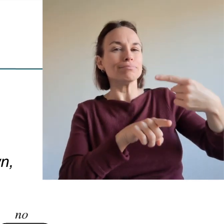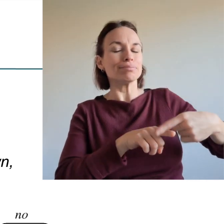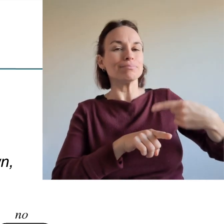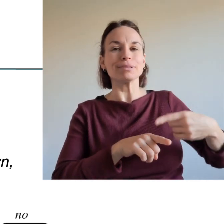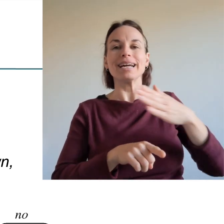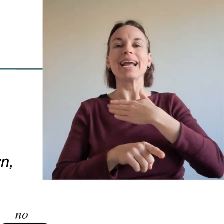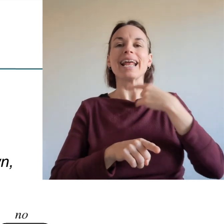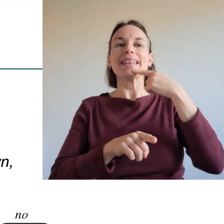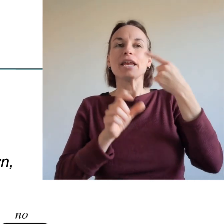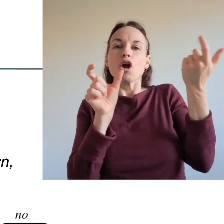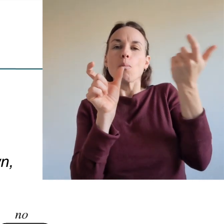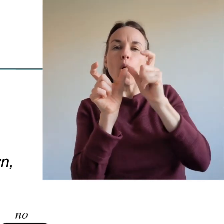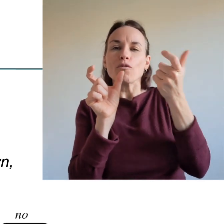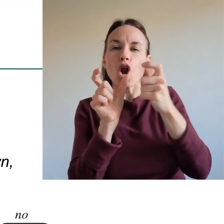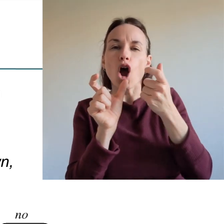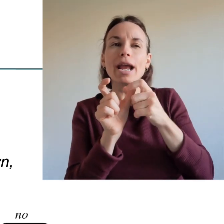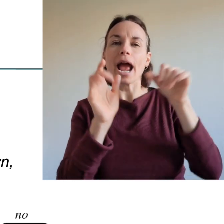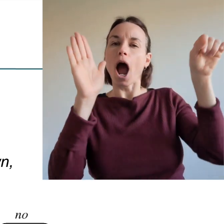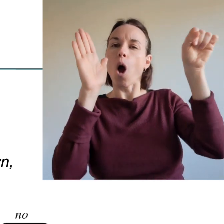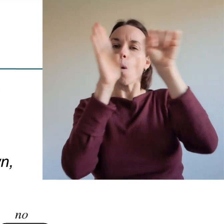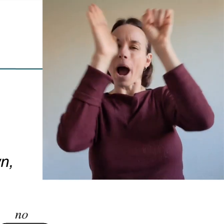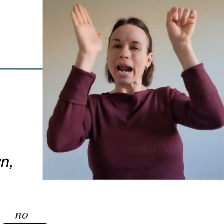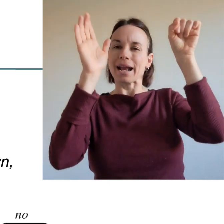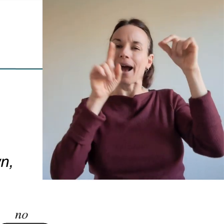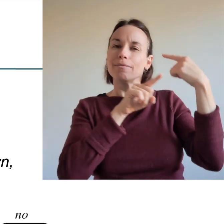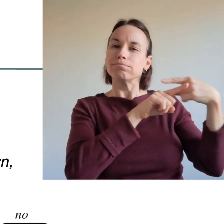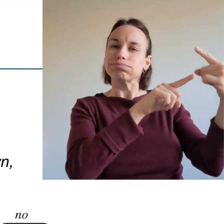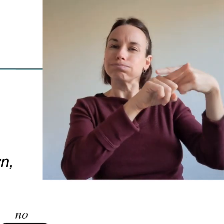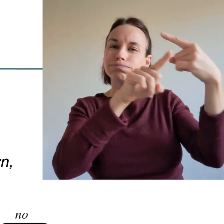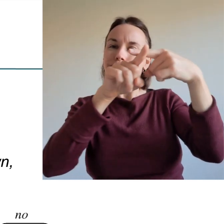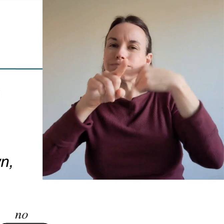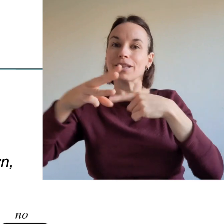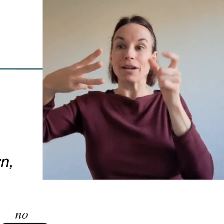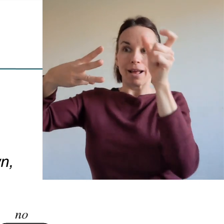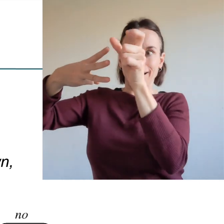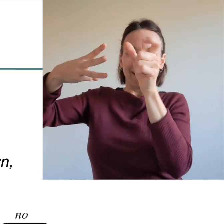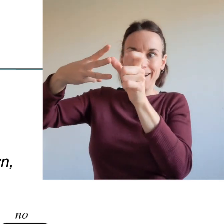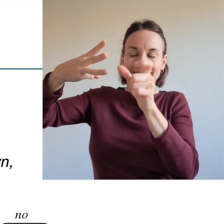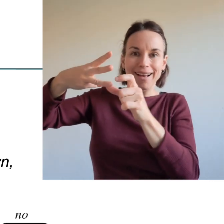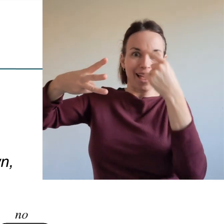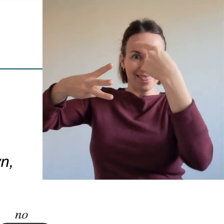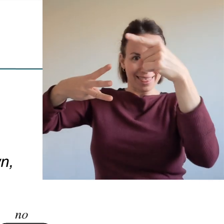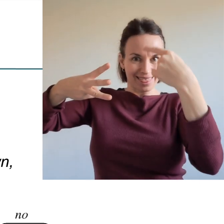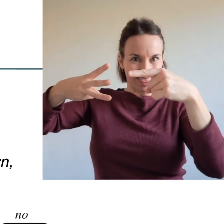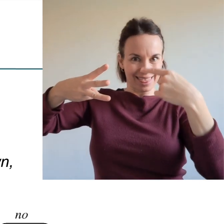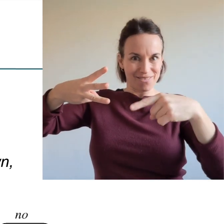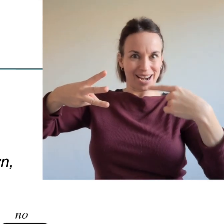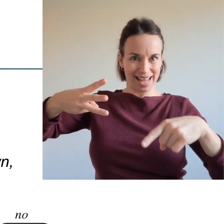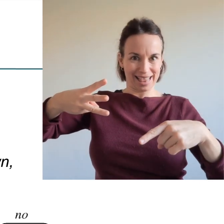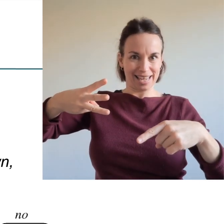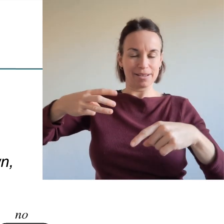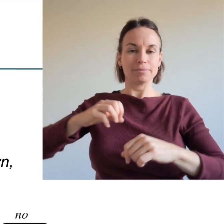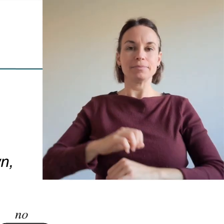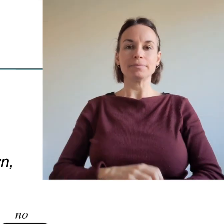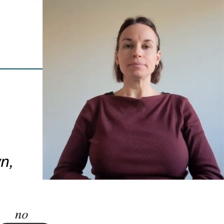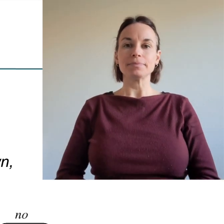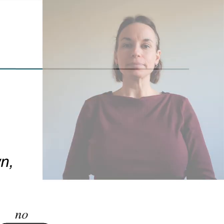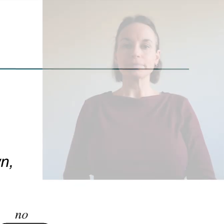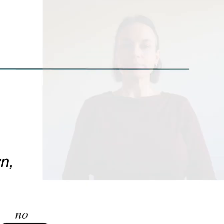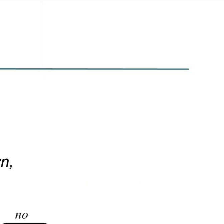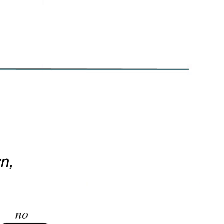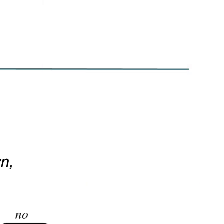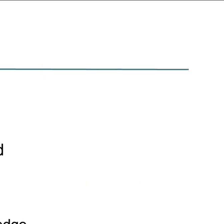some languages have specialized forms for one or more of the indefinite uses we've been